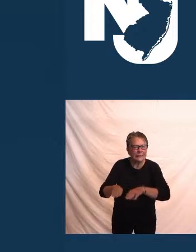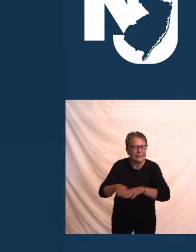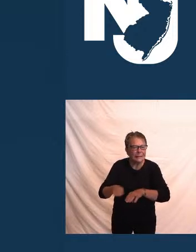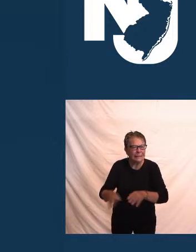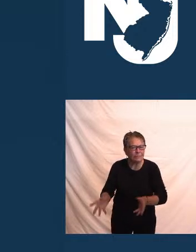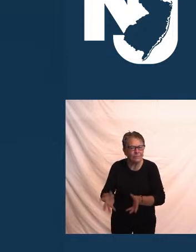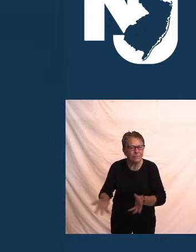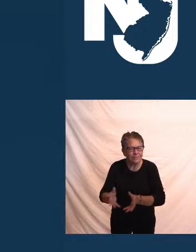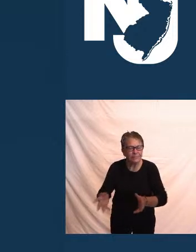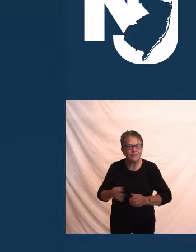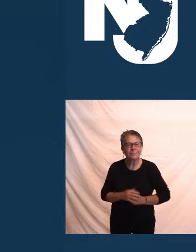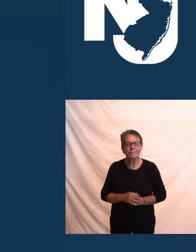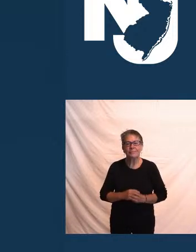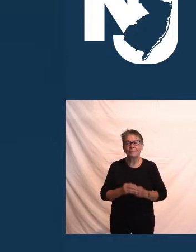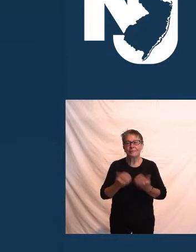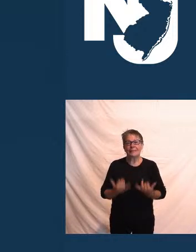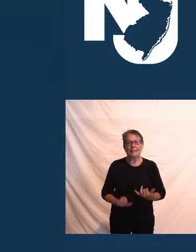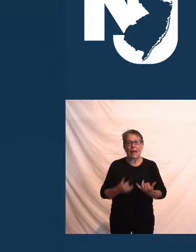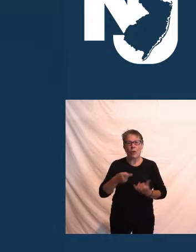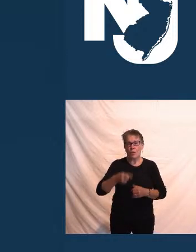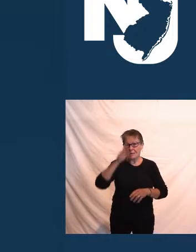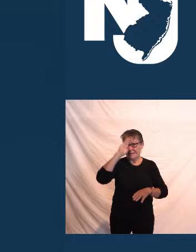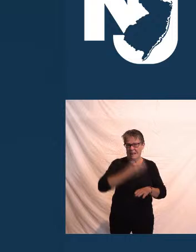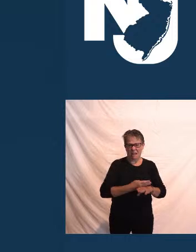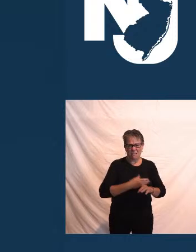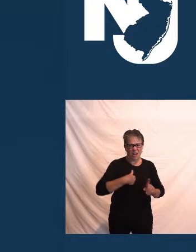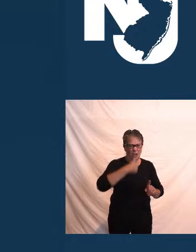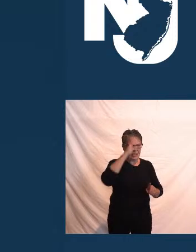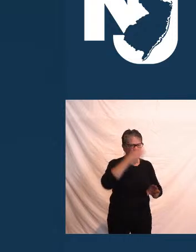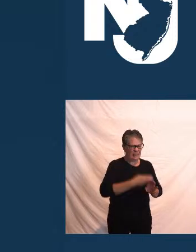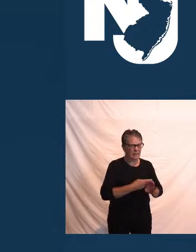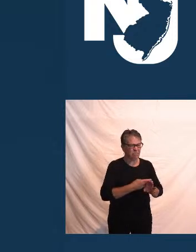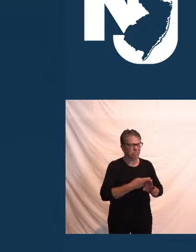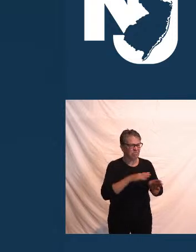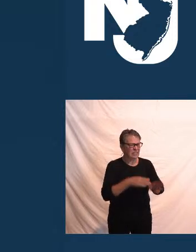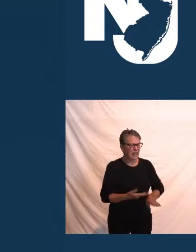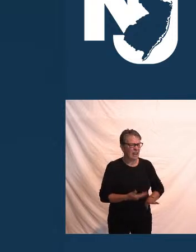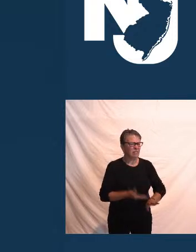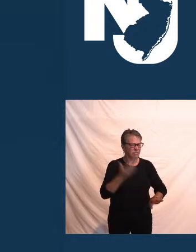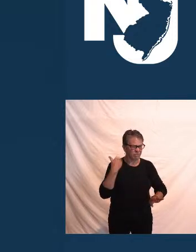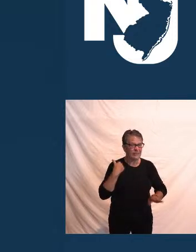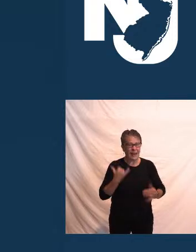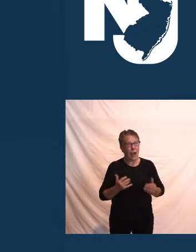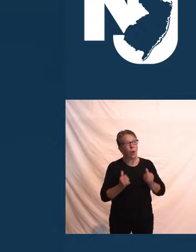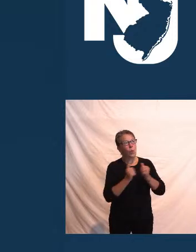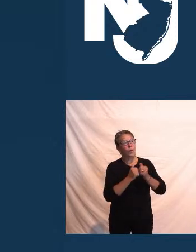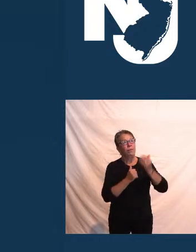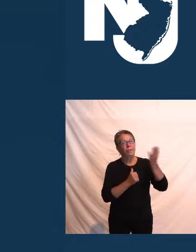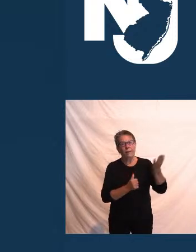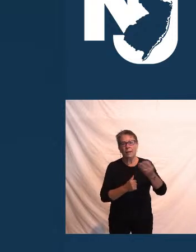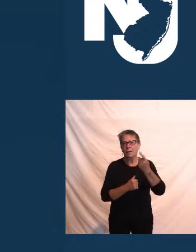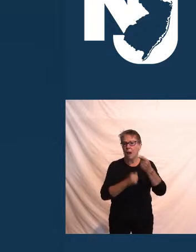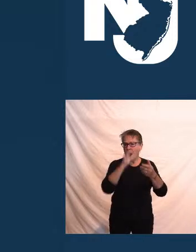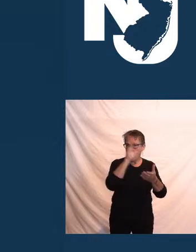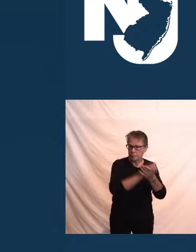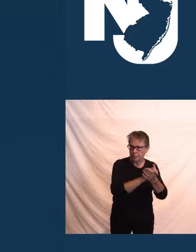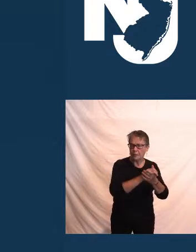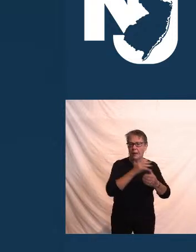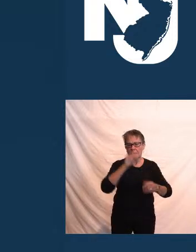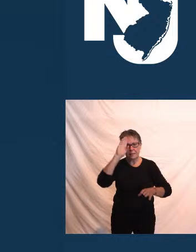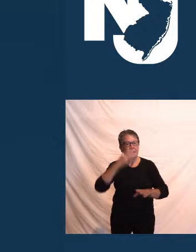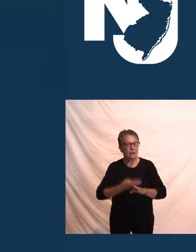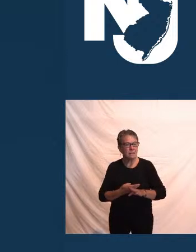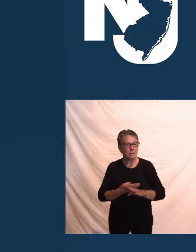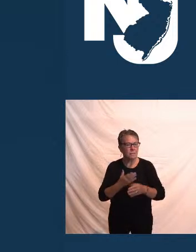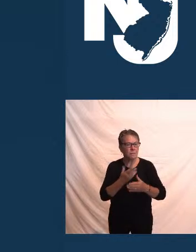Bobby. Mary's 3rd son, Michael, survives her along with his wife, Susan, and I had the great honor of speaking with both of